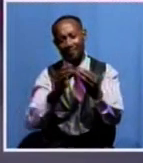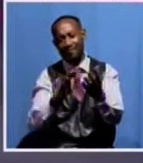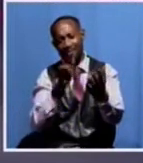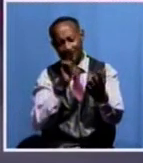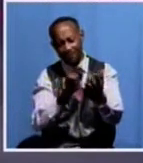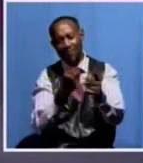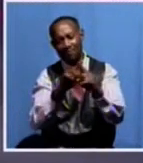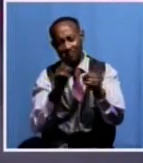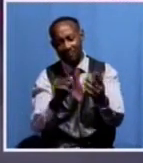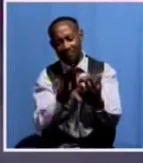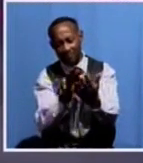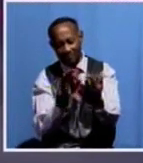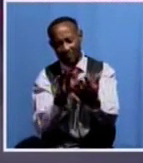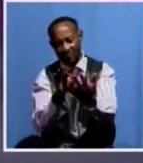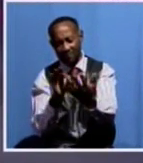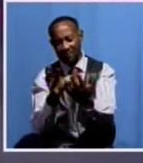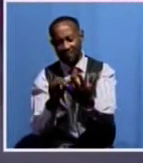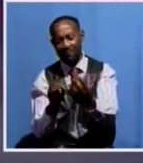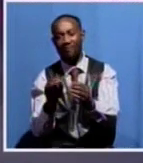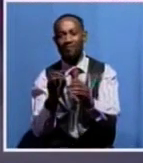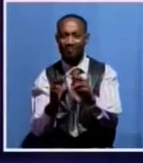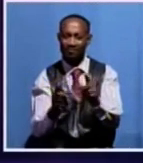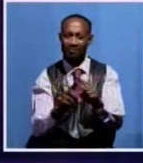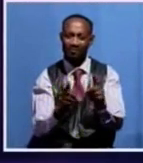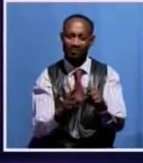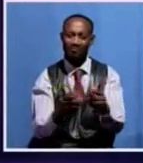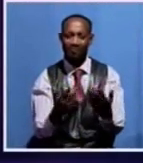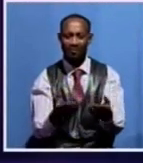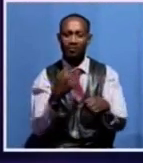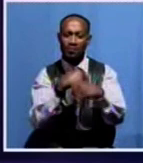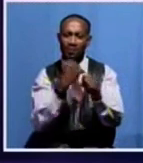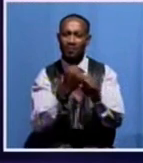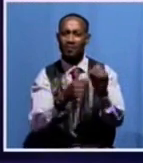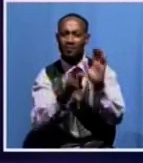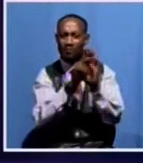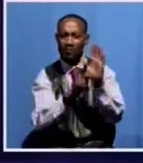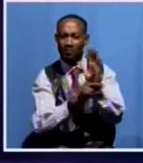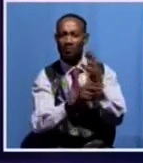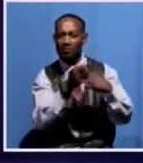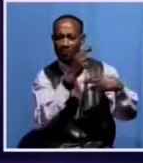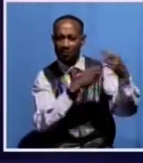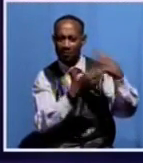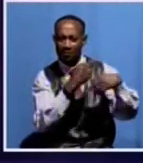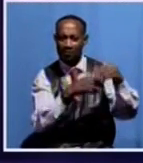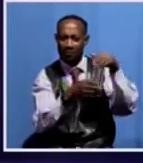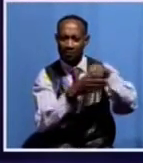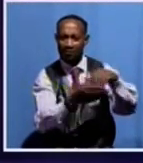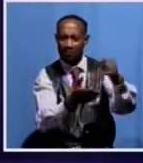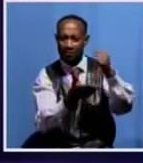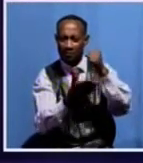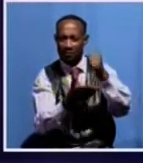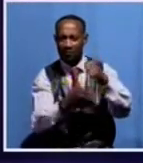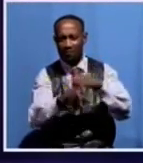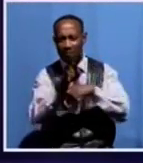there. Yeah. Let's move on to one. You made a major policy reversal in your budget presentation. Sales tax. You announced that